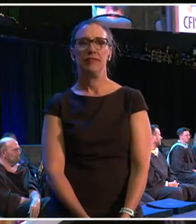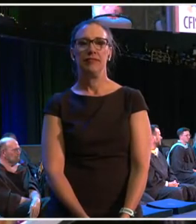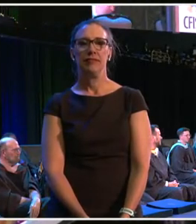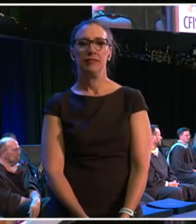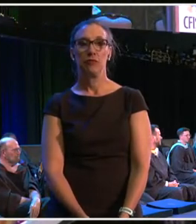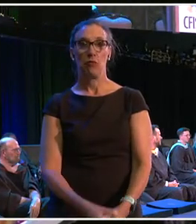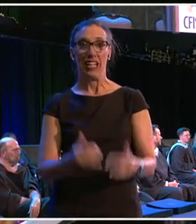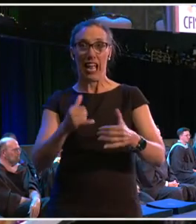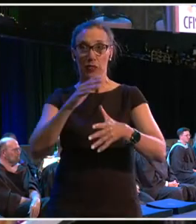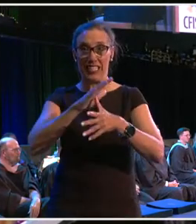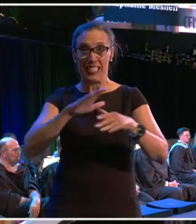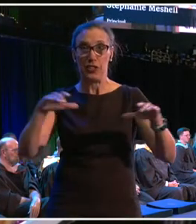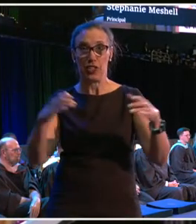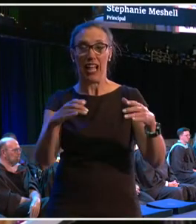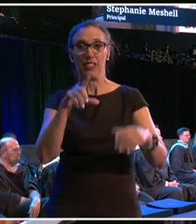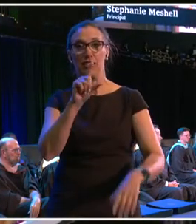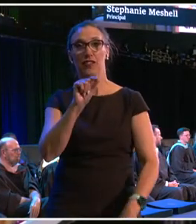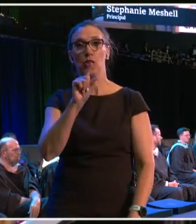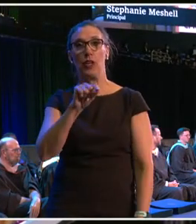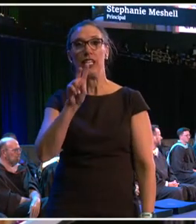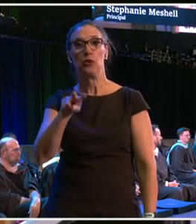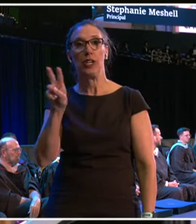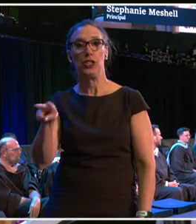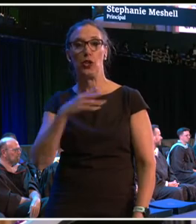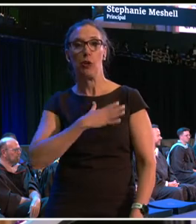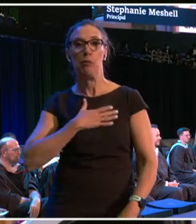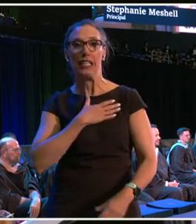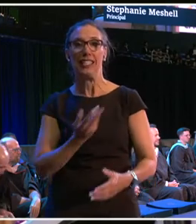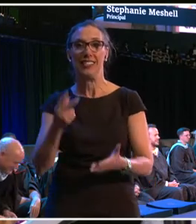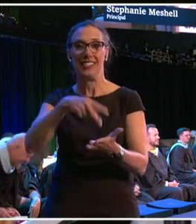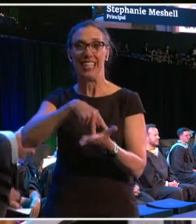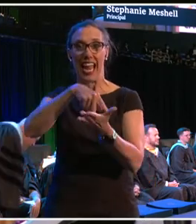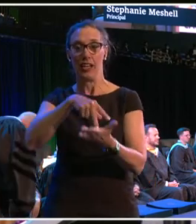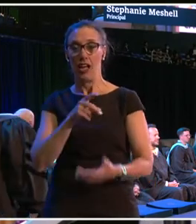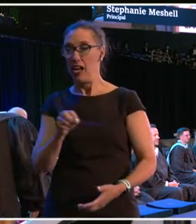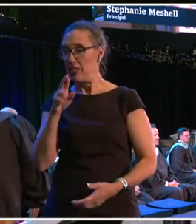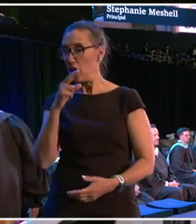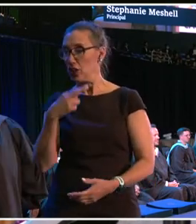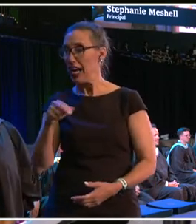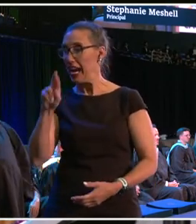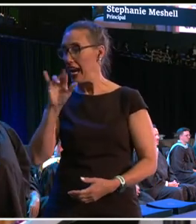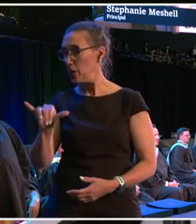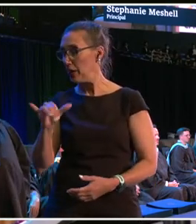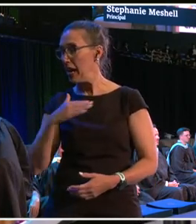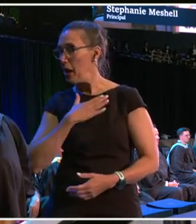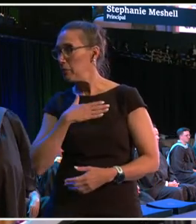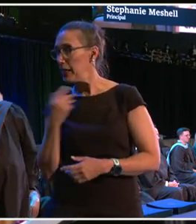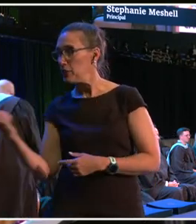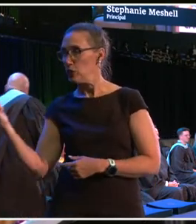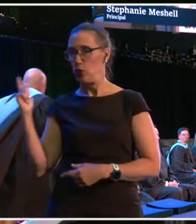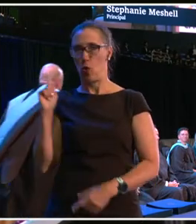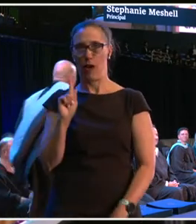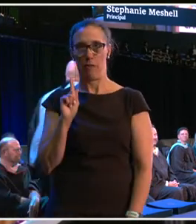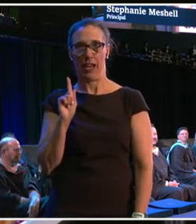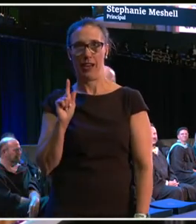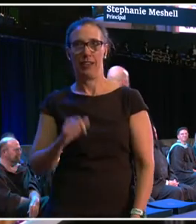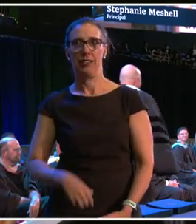Will the senior class of 2022 please stand? Dr. Henry, will you join me at the podium?